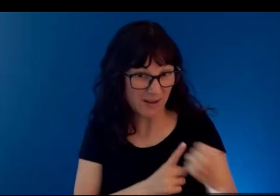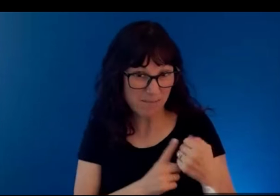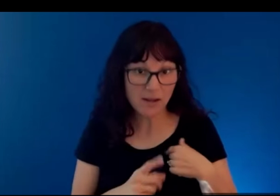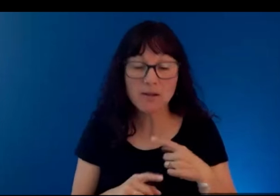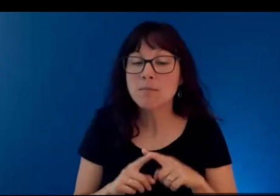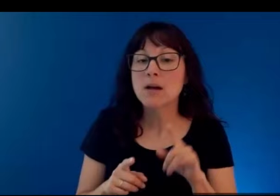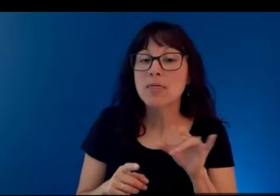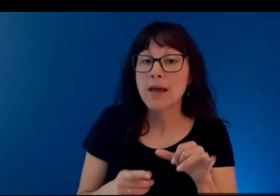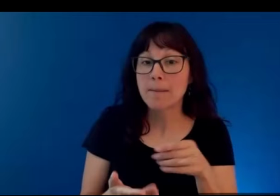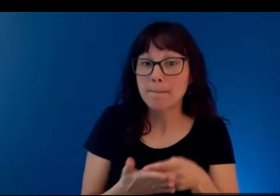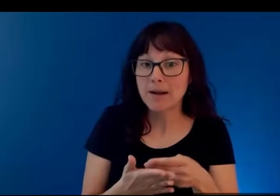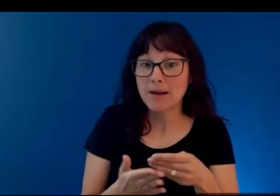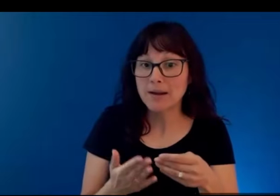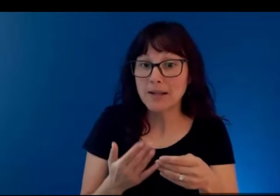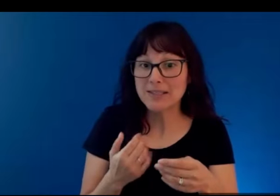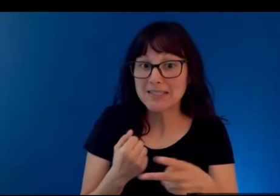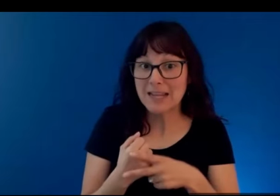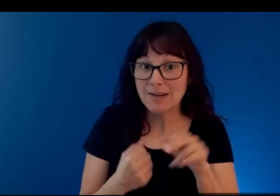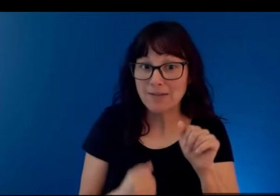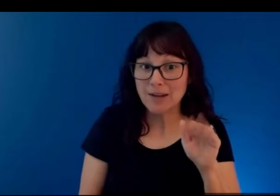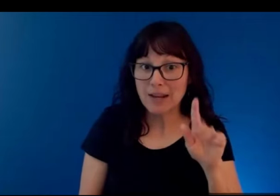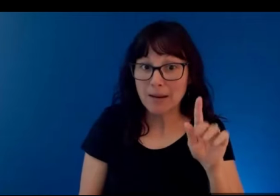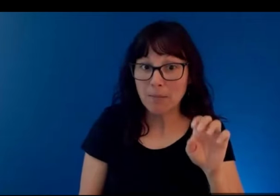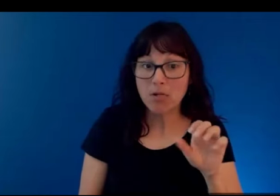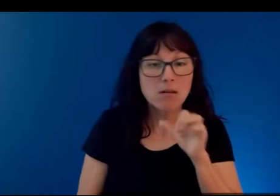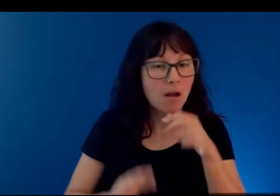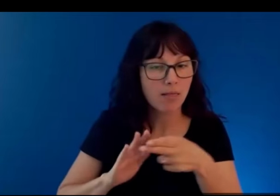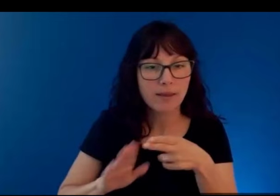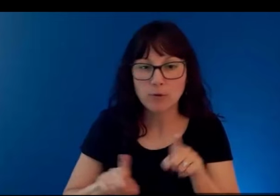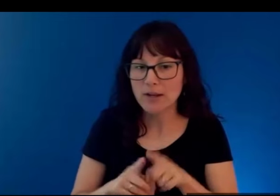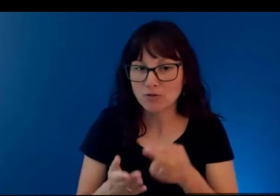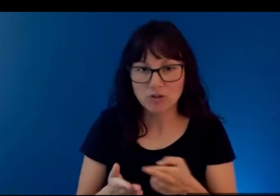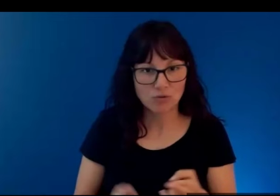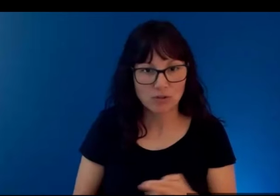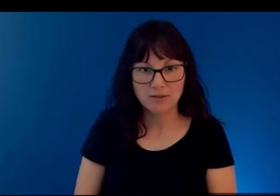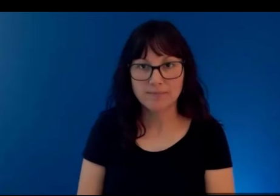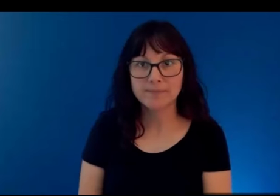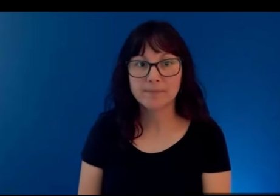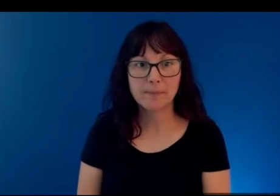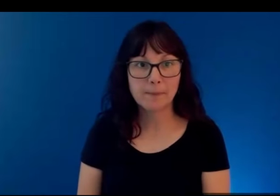save in the ABLE account will not count as a resource.